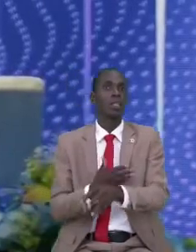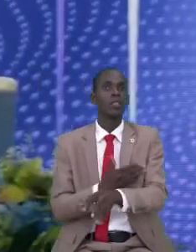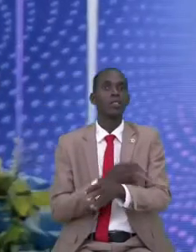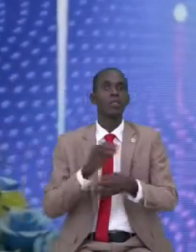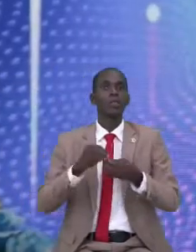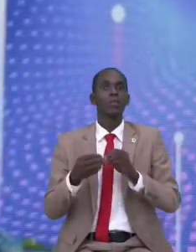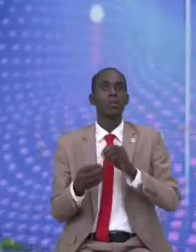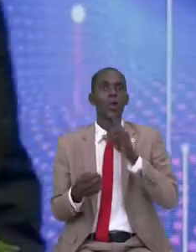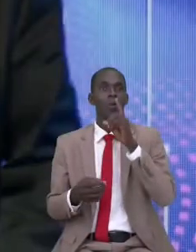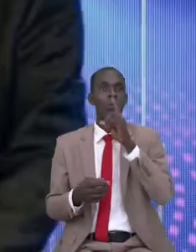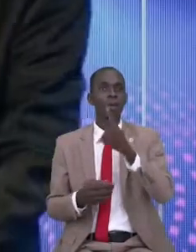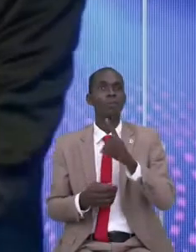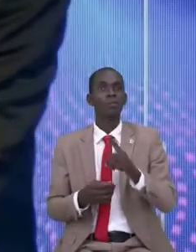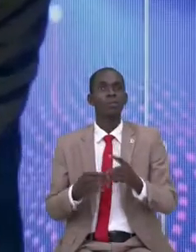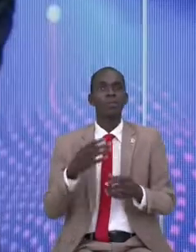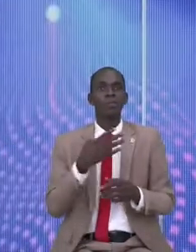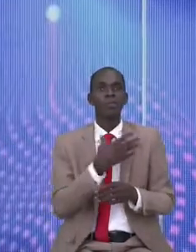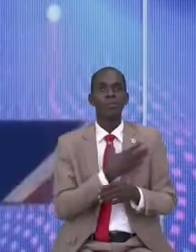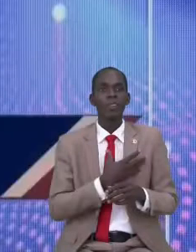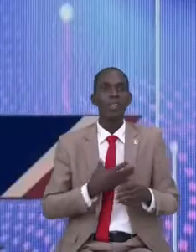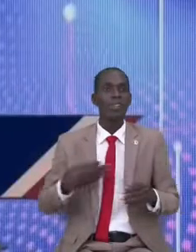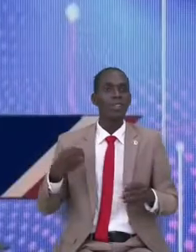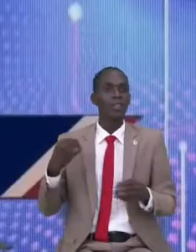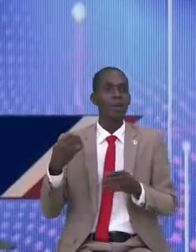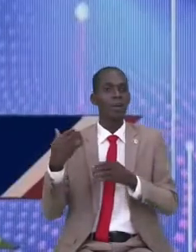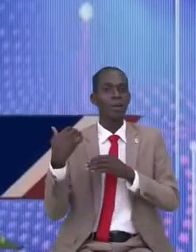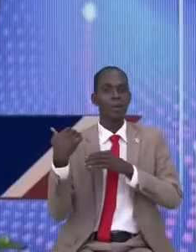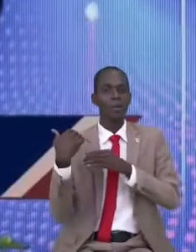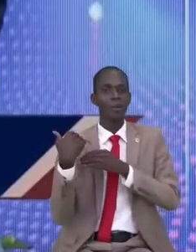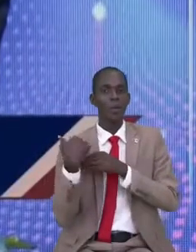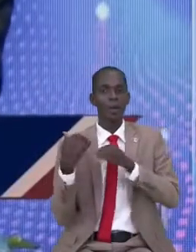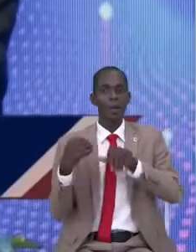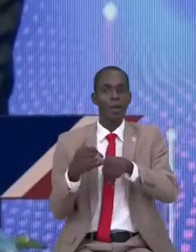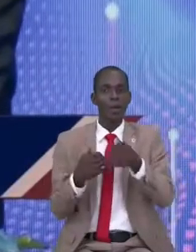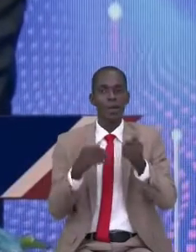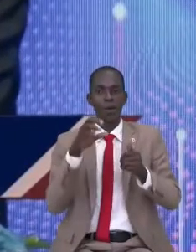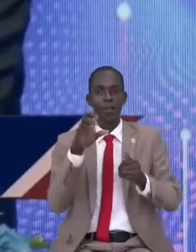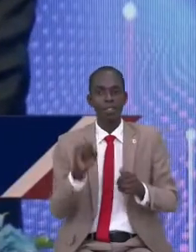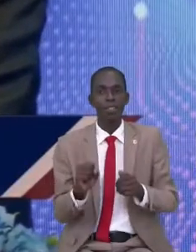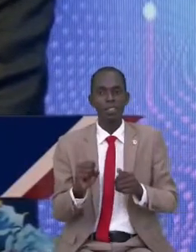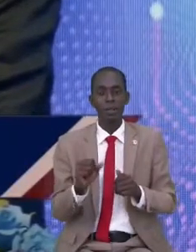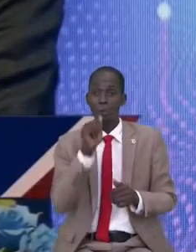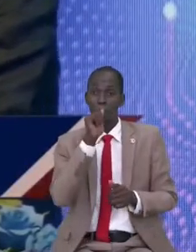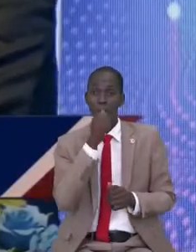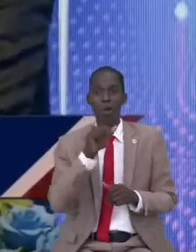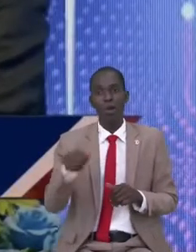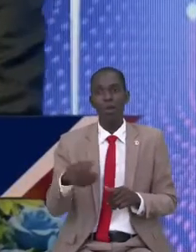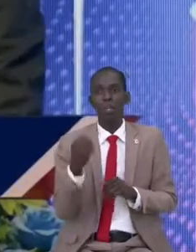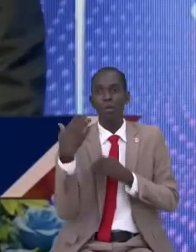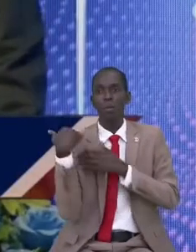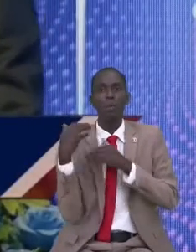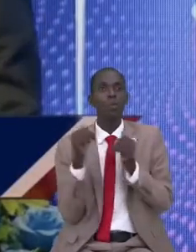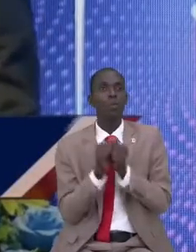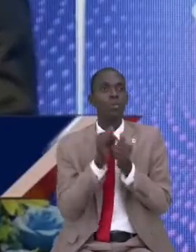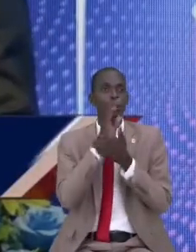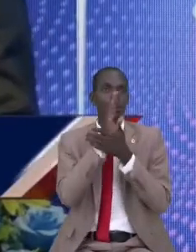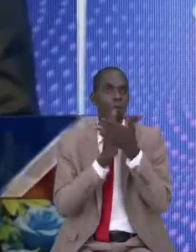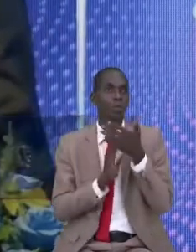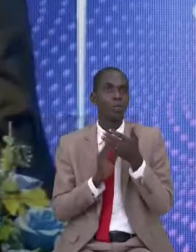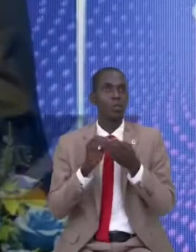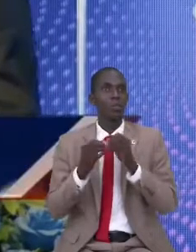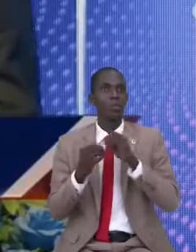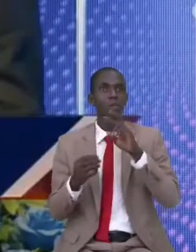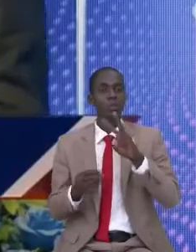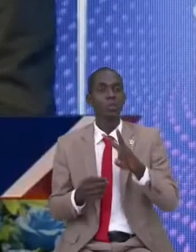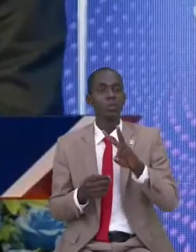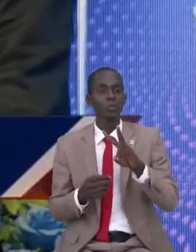Number one, bear others' burdens with humility. Number two,